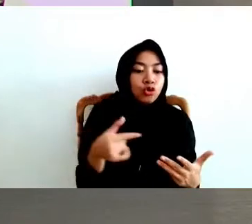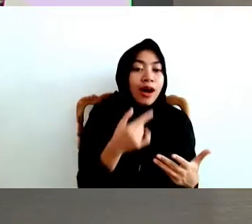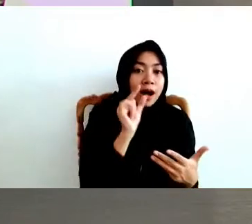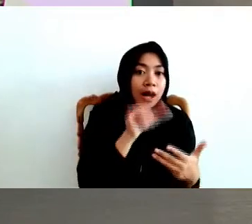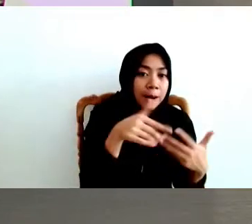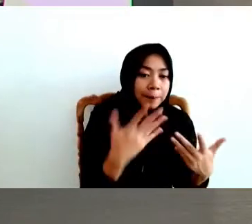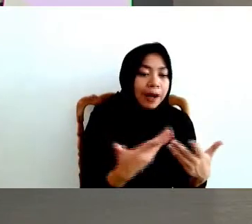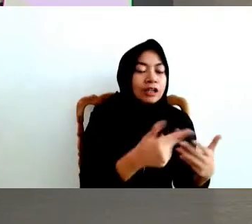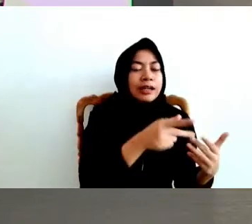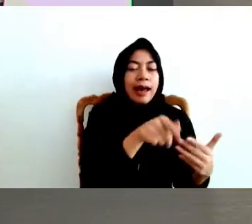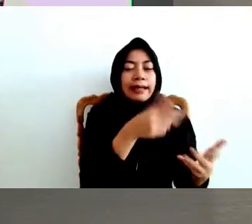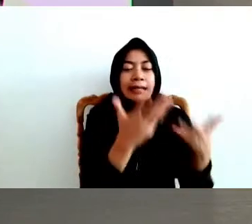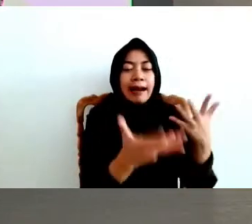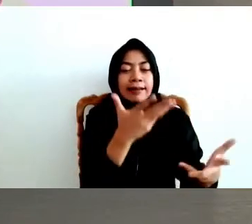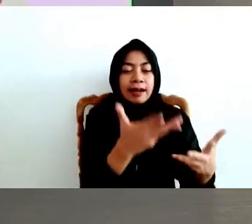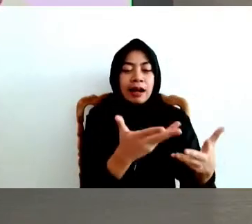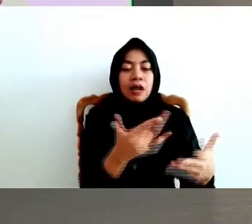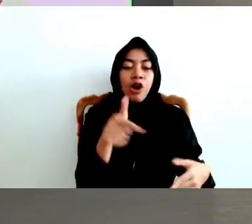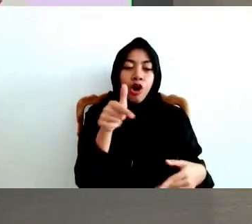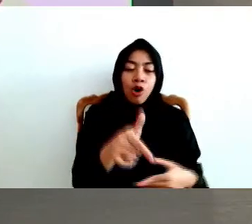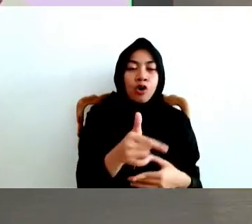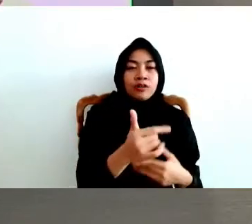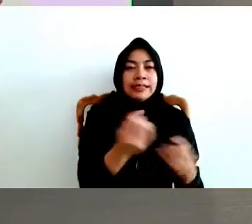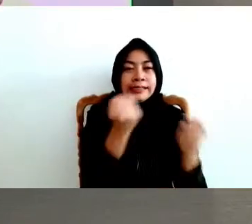what intervention that needed to